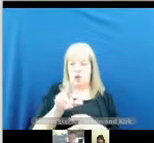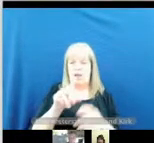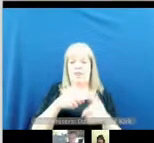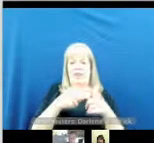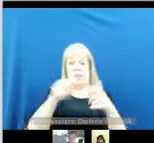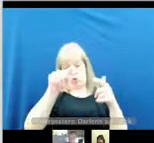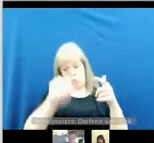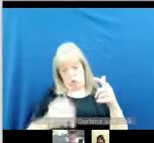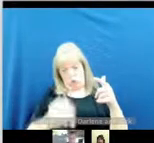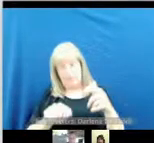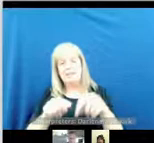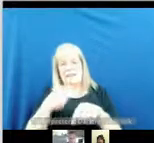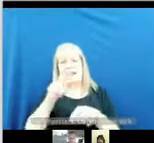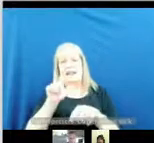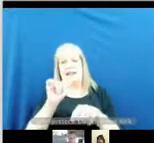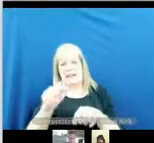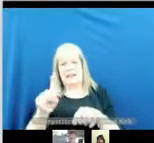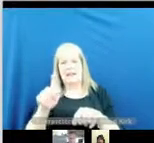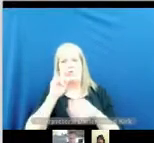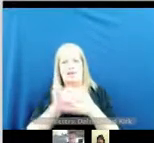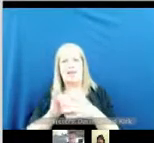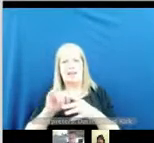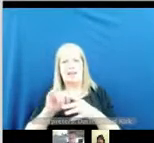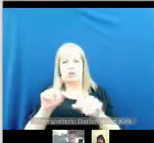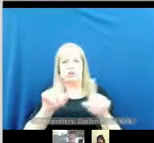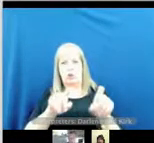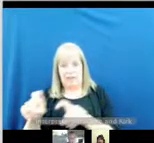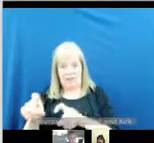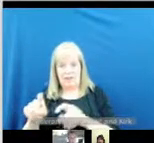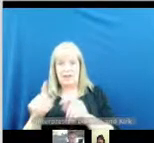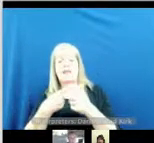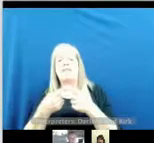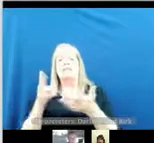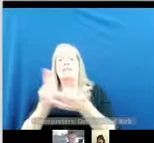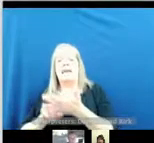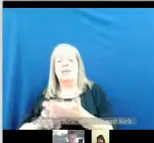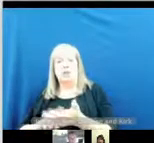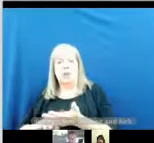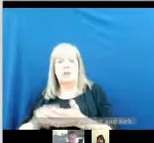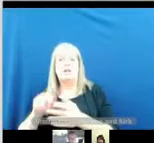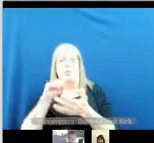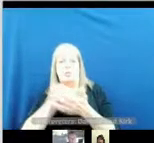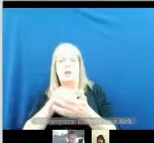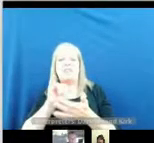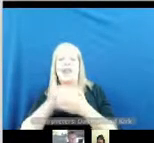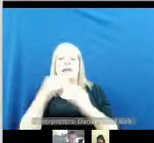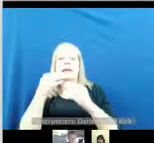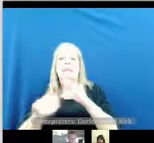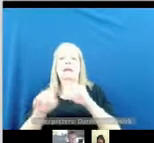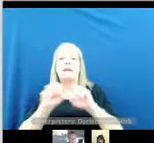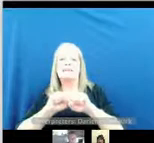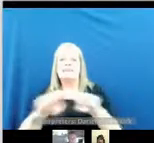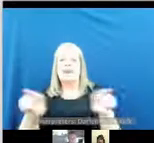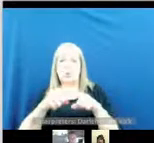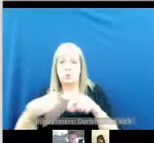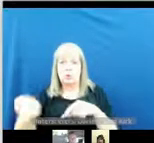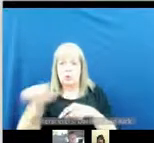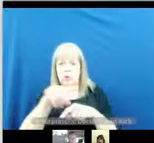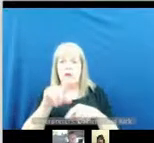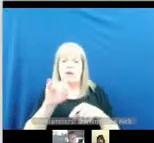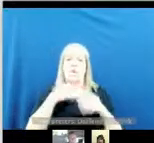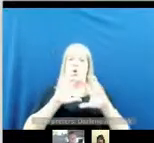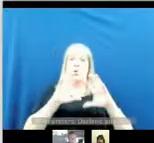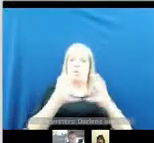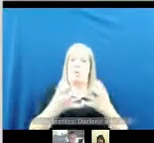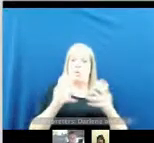page. A group sign-in sheet was attached to the email that was sent to you. If you watched in a group of individuals, please have